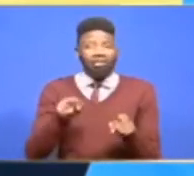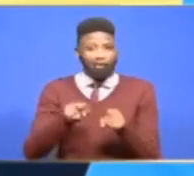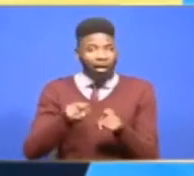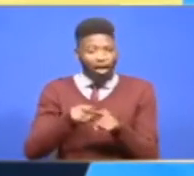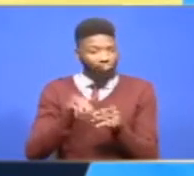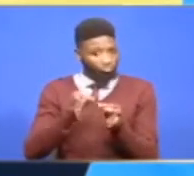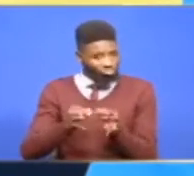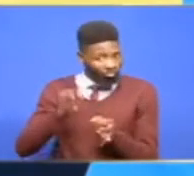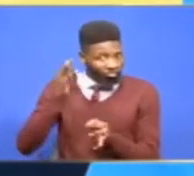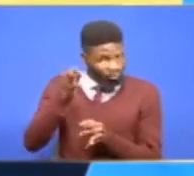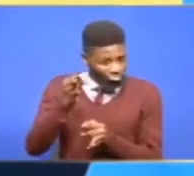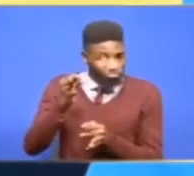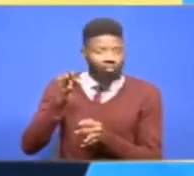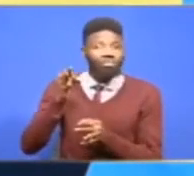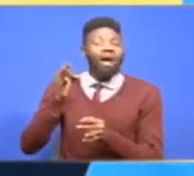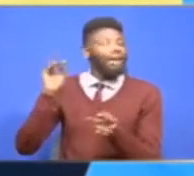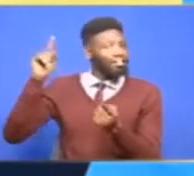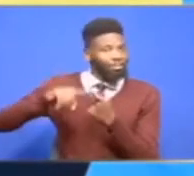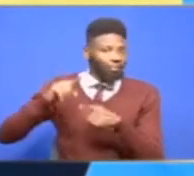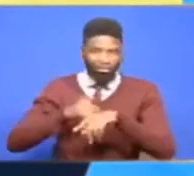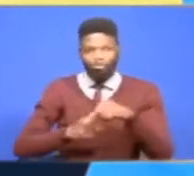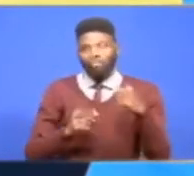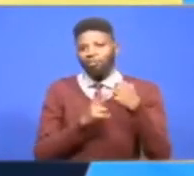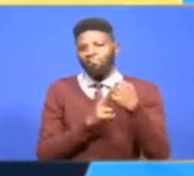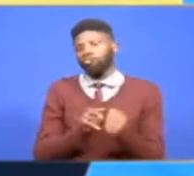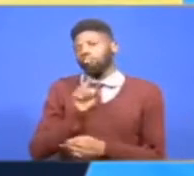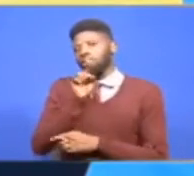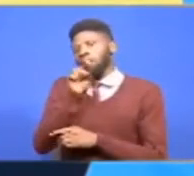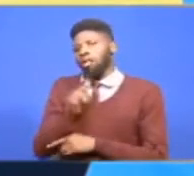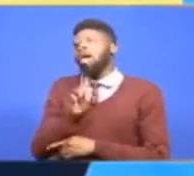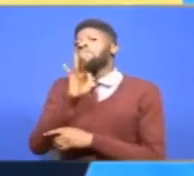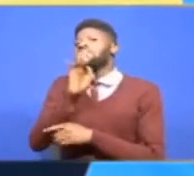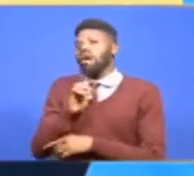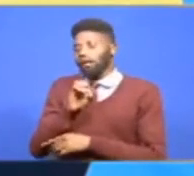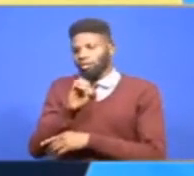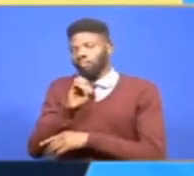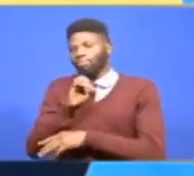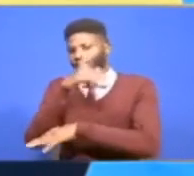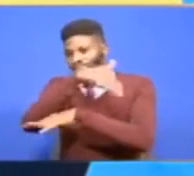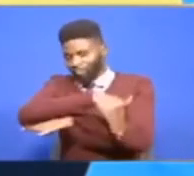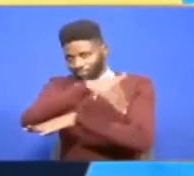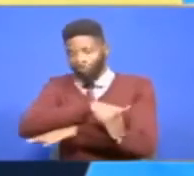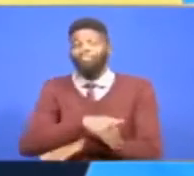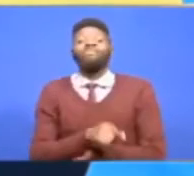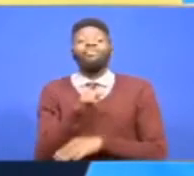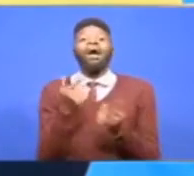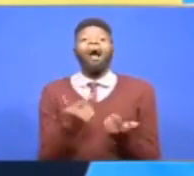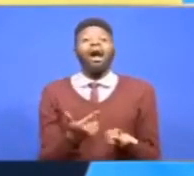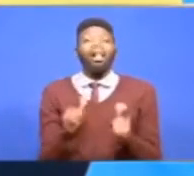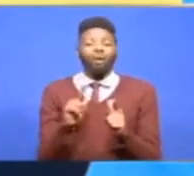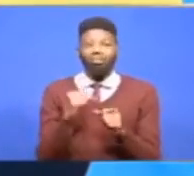to 7:30 p.m. This will allow the workers in